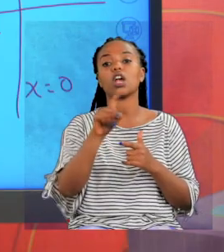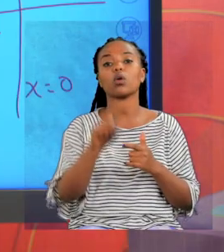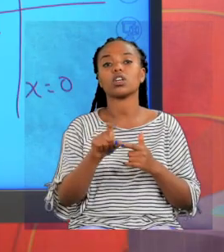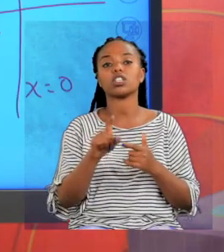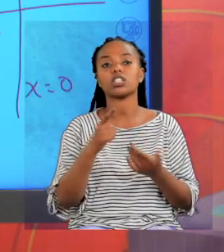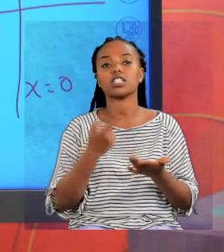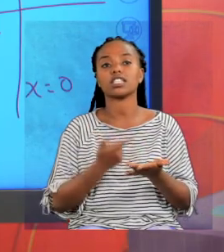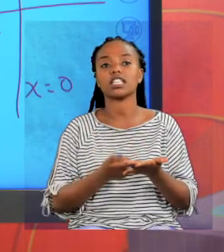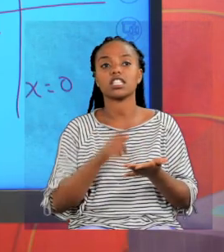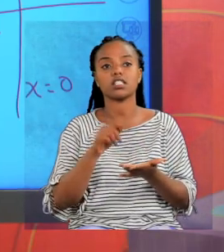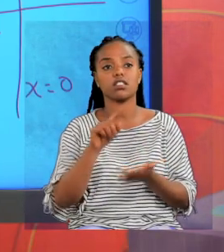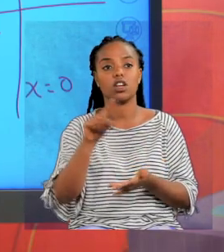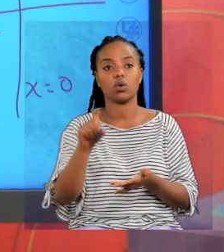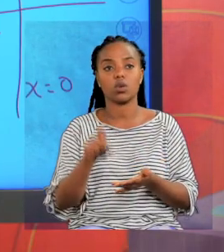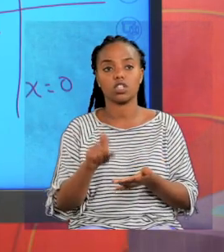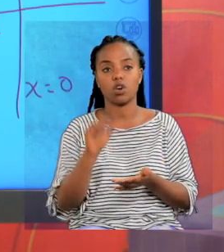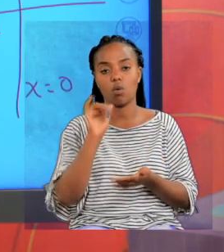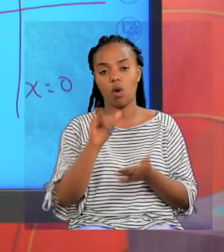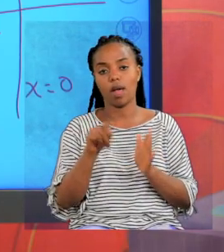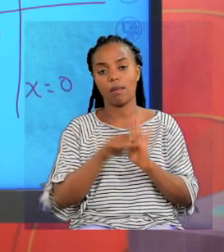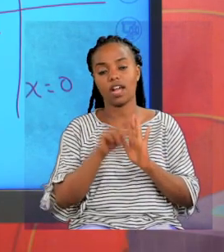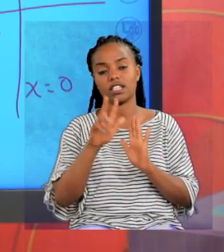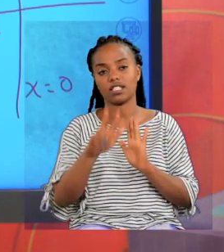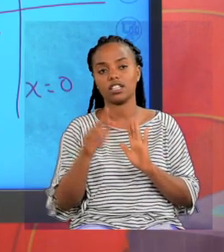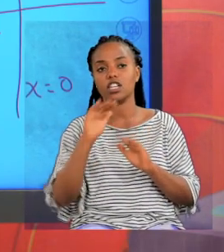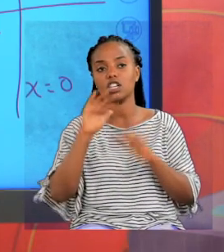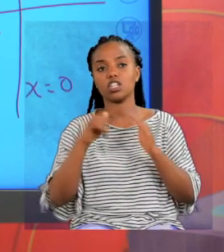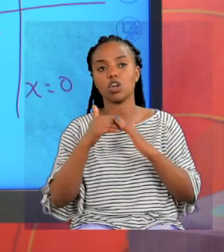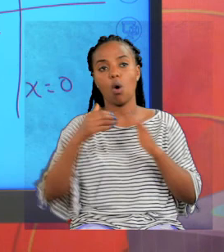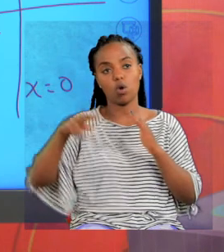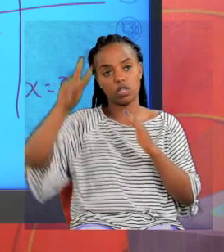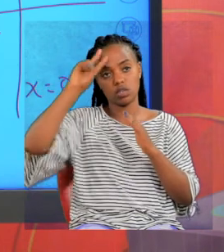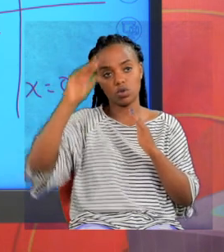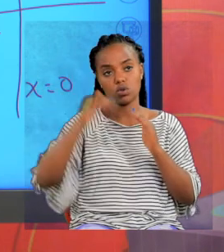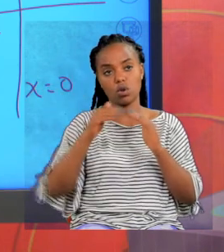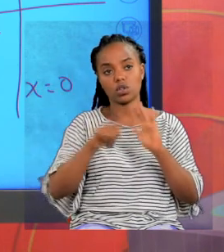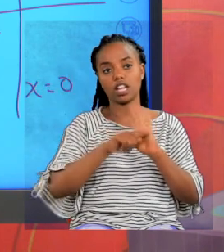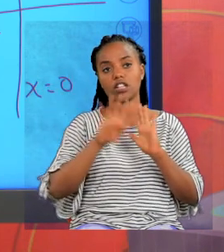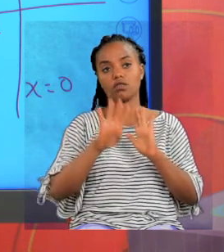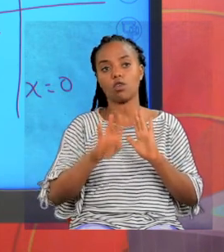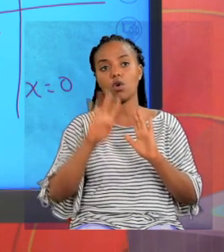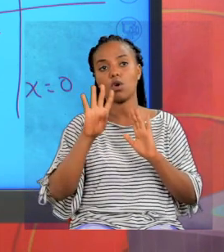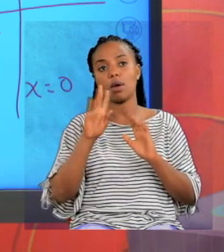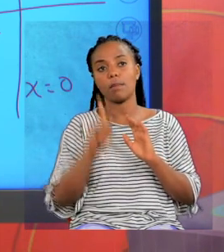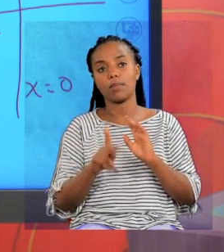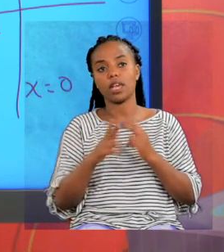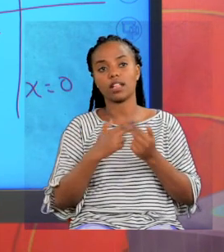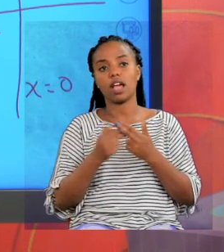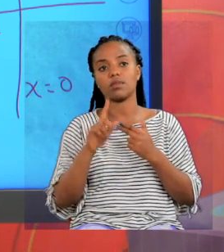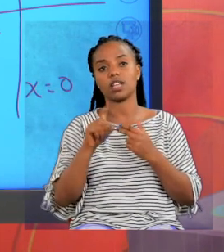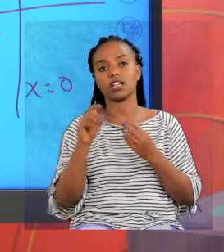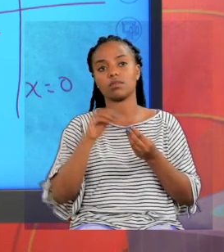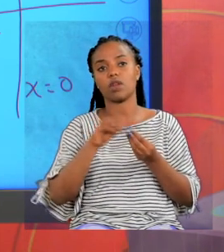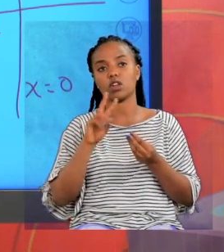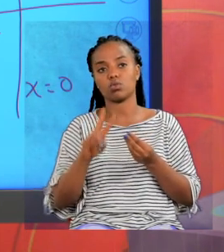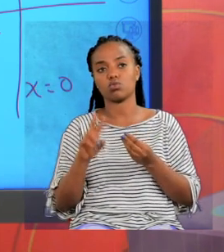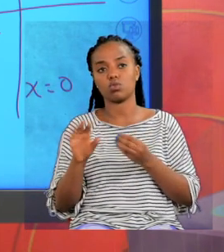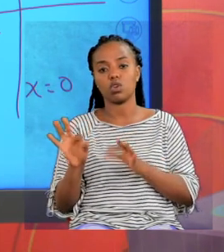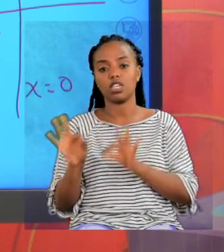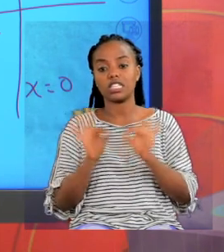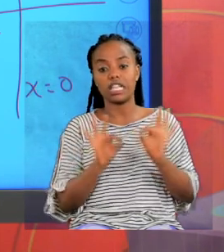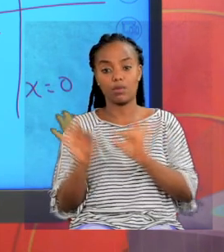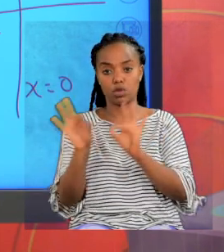this equation, y minus 3 whole squared is equal to negative 4p times x plus 2. Substituting the